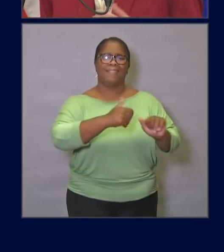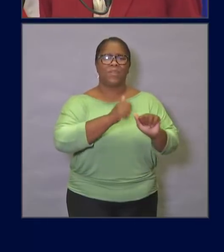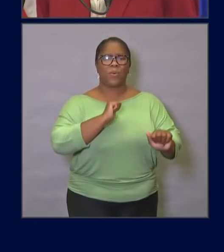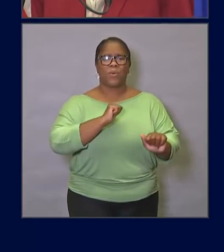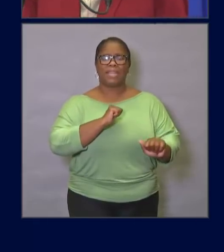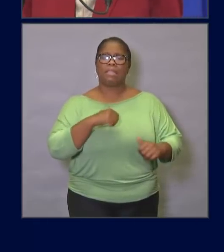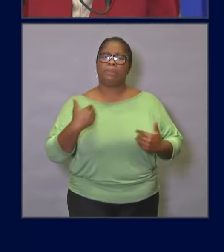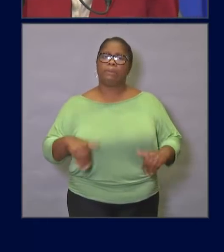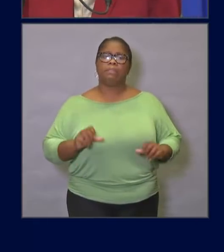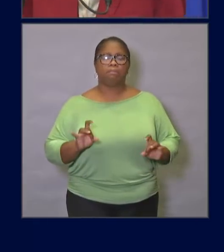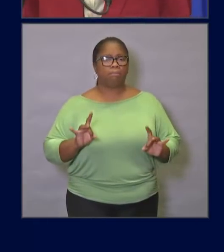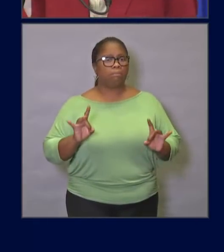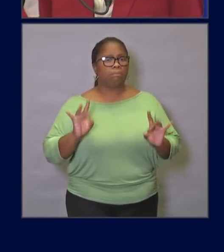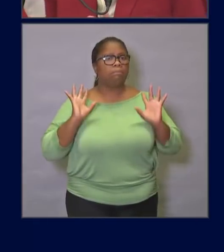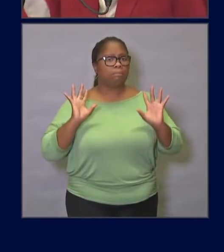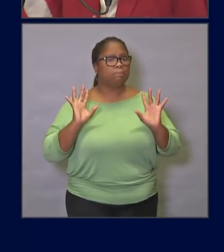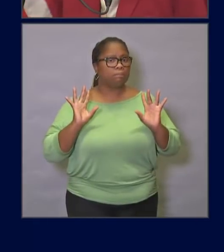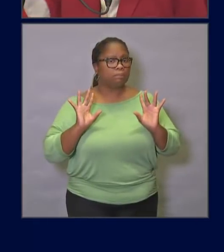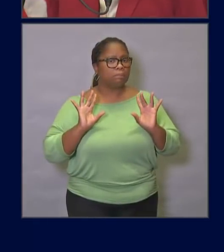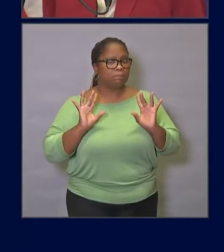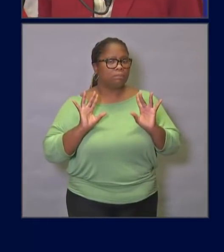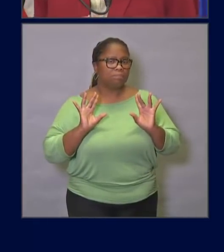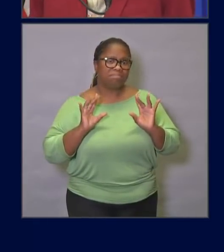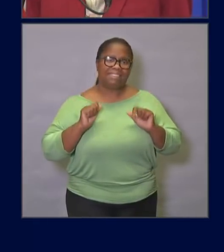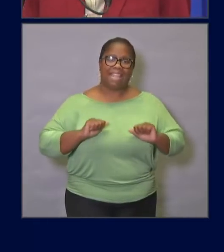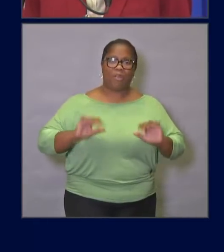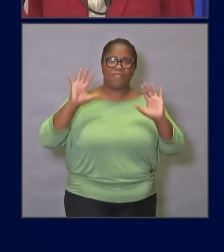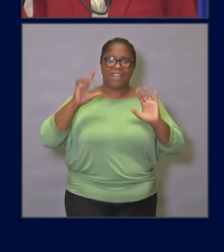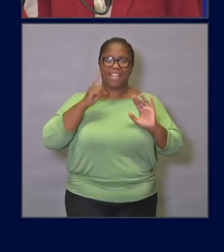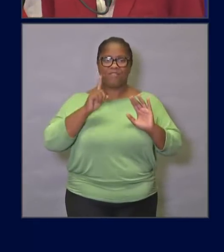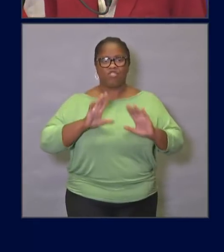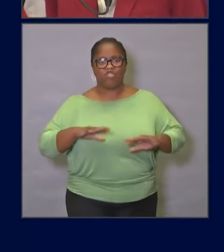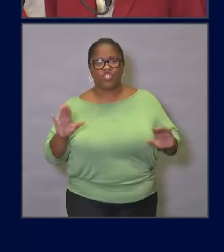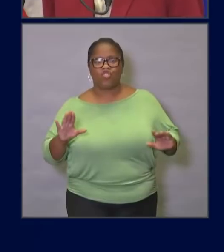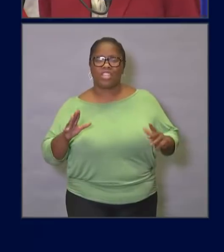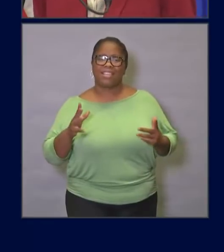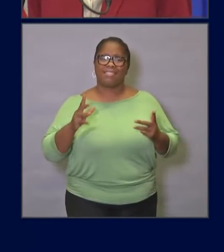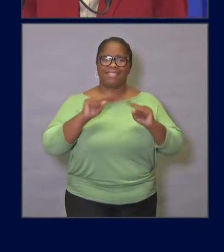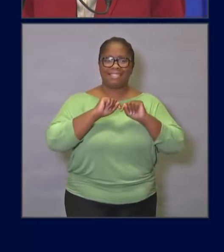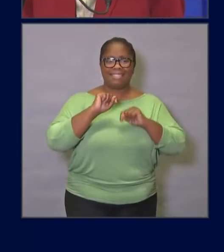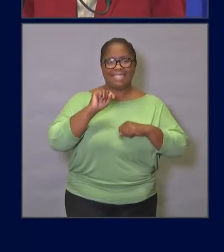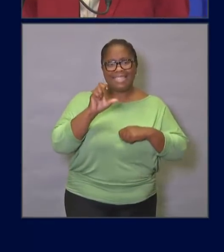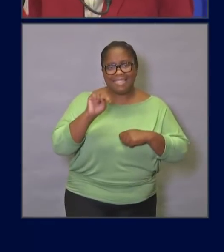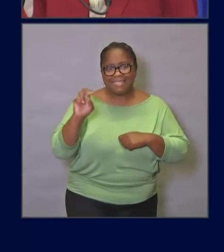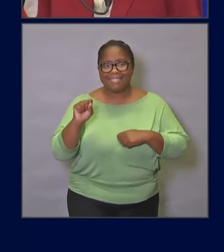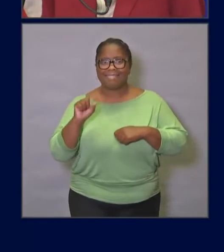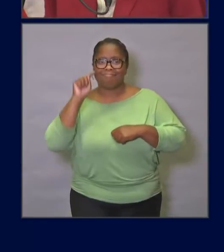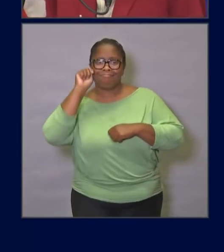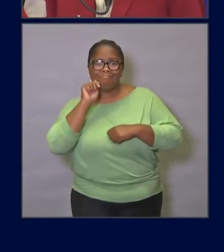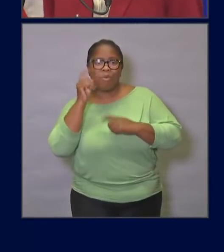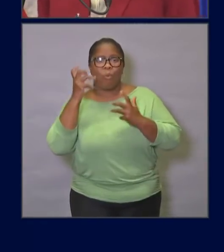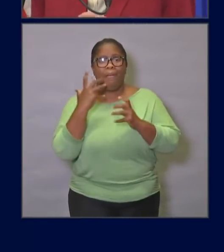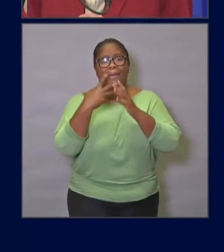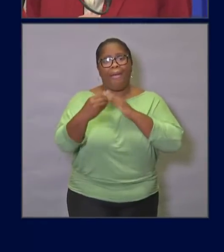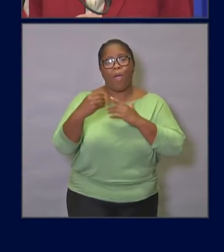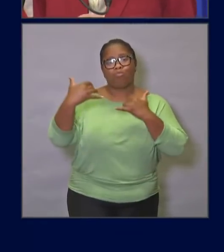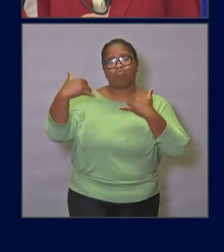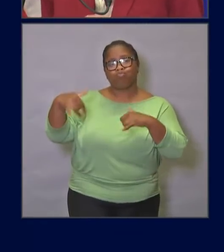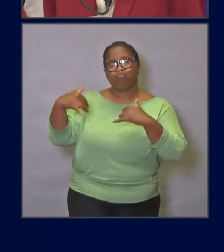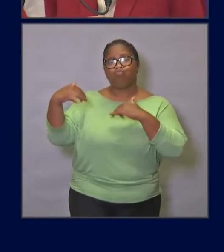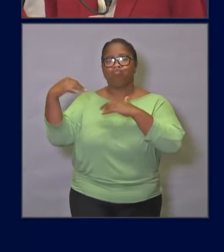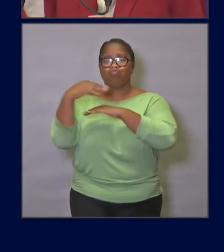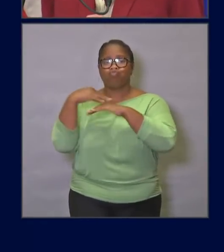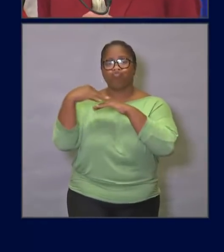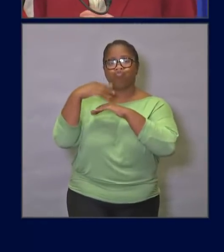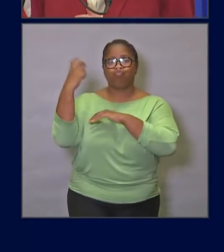especially for our children and for our teens who are desperate to spend time with their friends. But I also know that the only way for us to